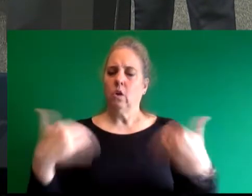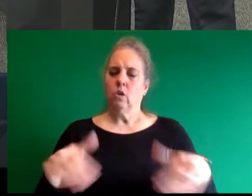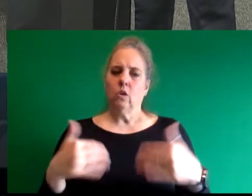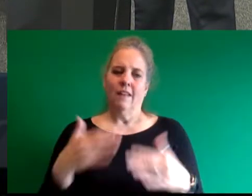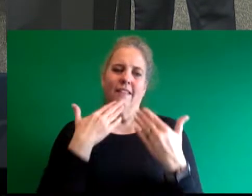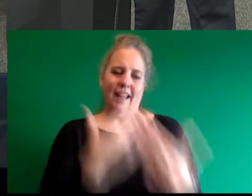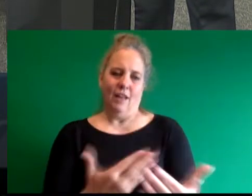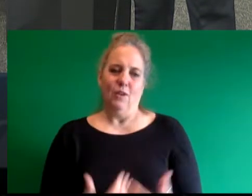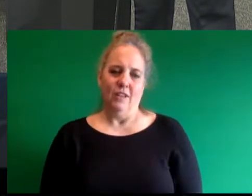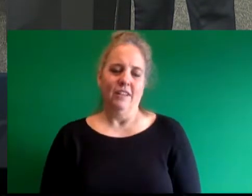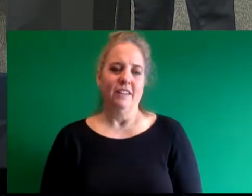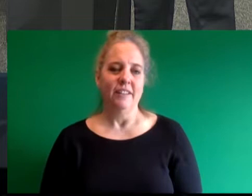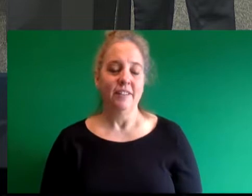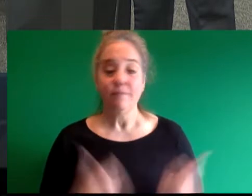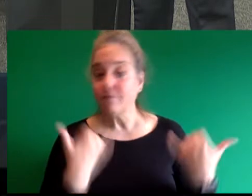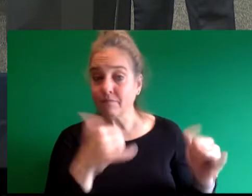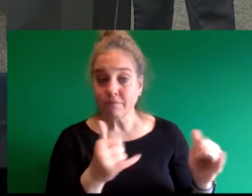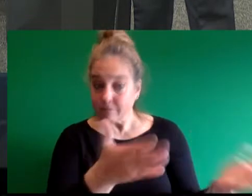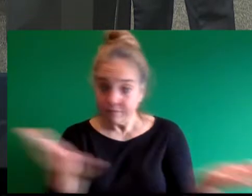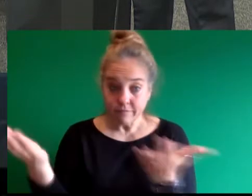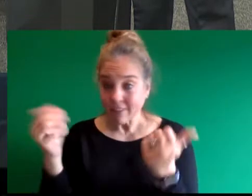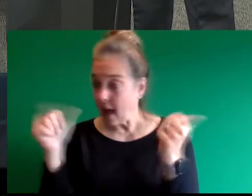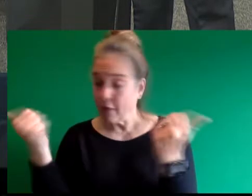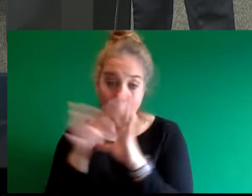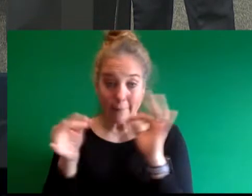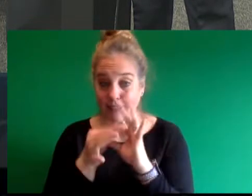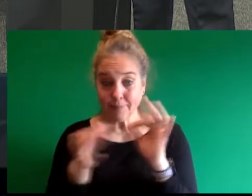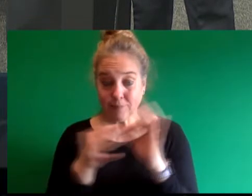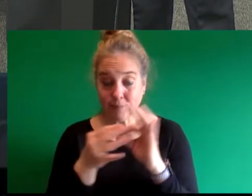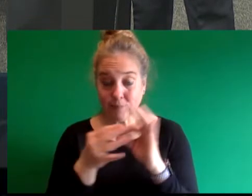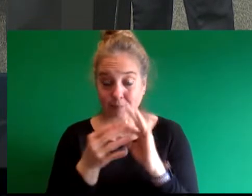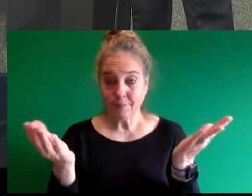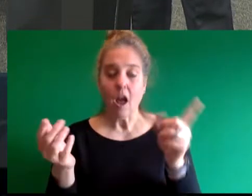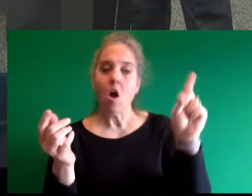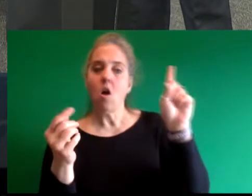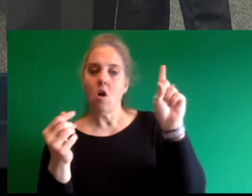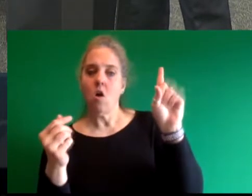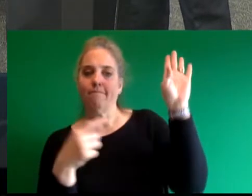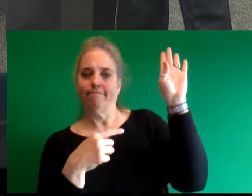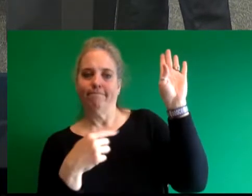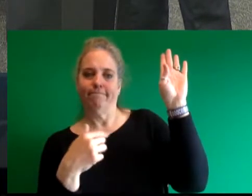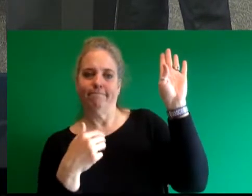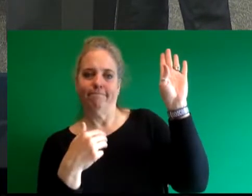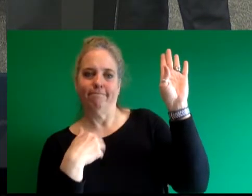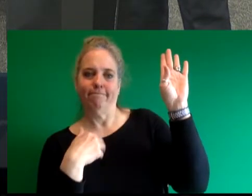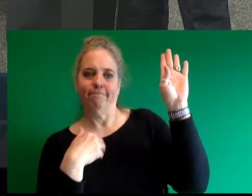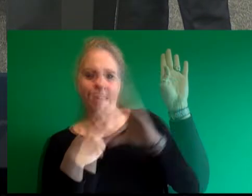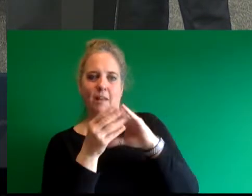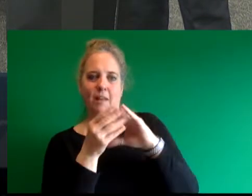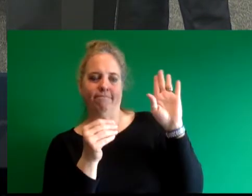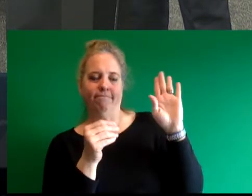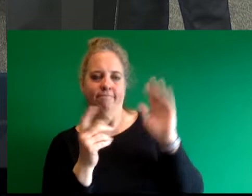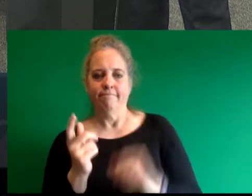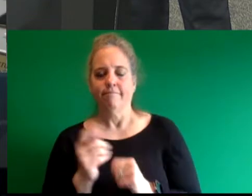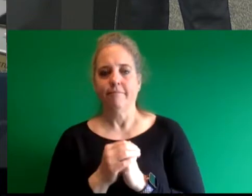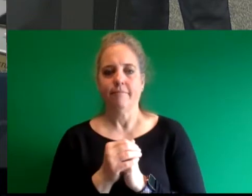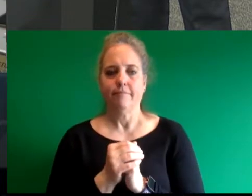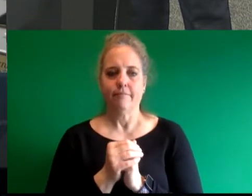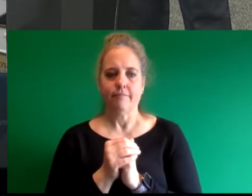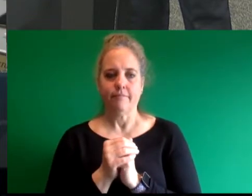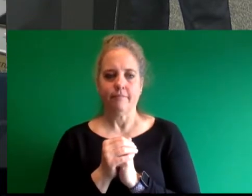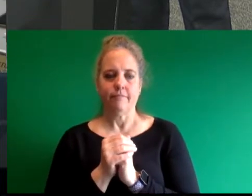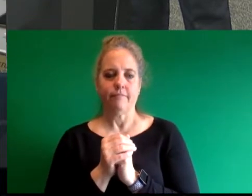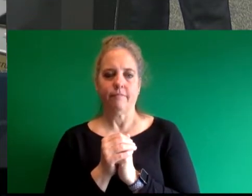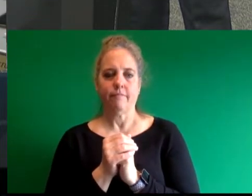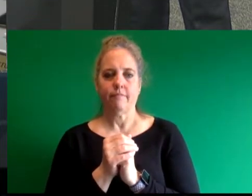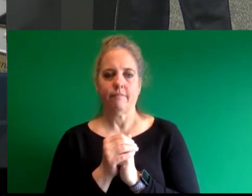comments? I'll jump in here. As a county commissioner, we have the opportunity to work a lot directly with you and